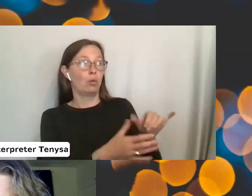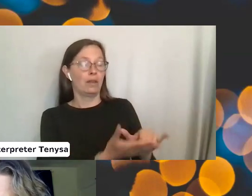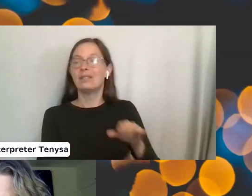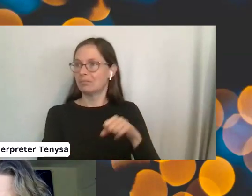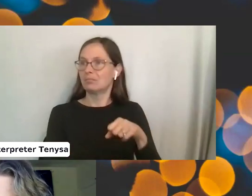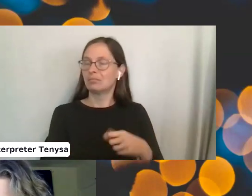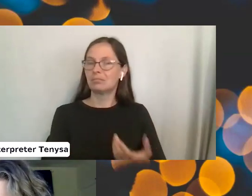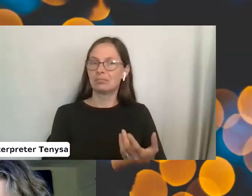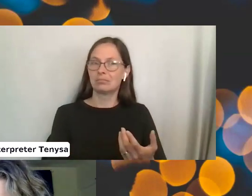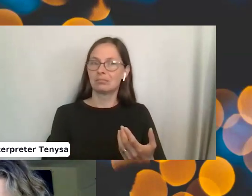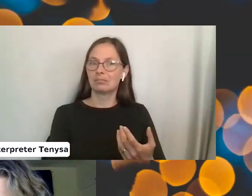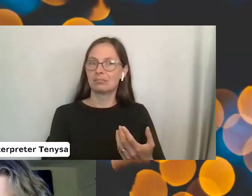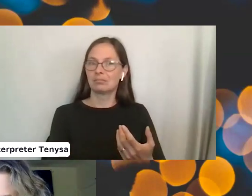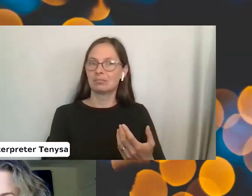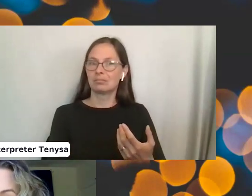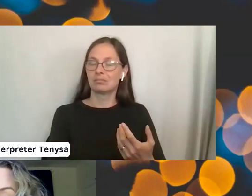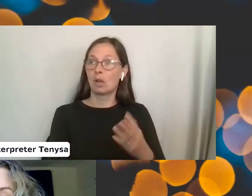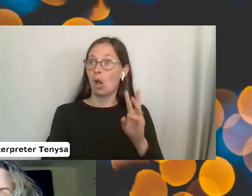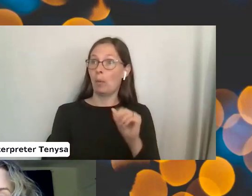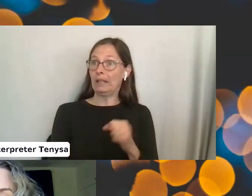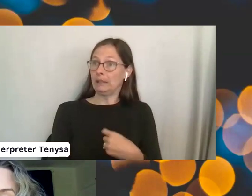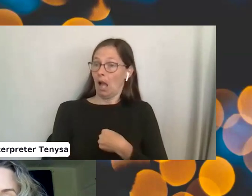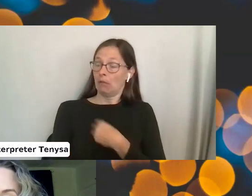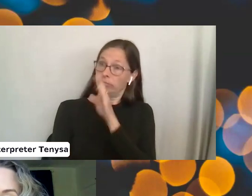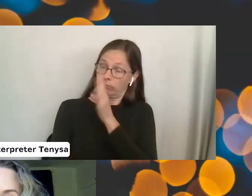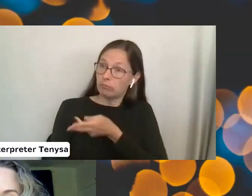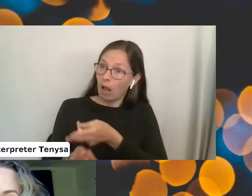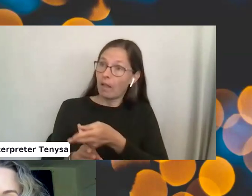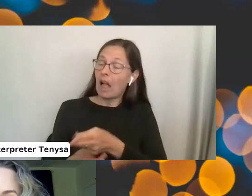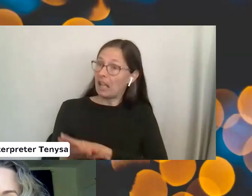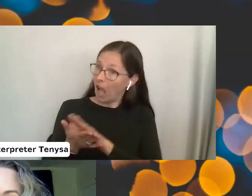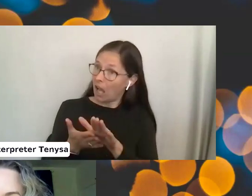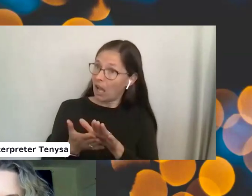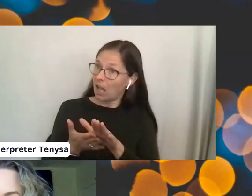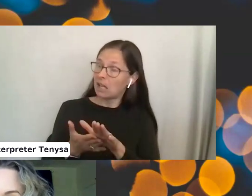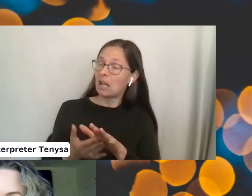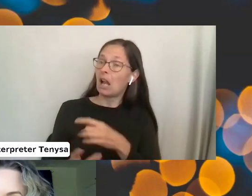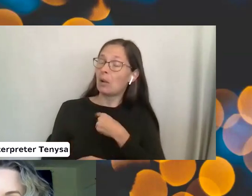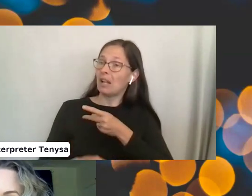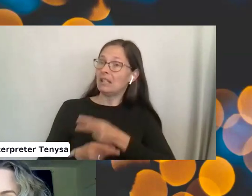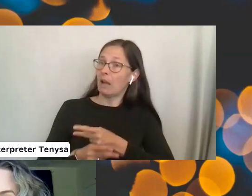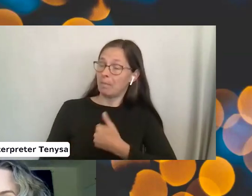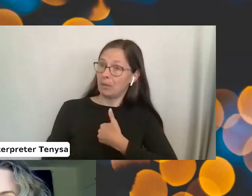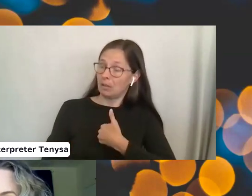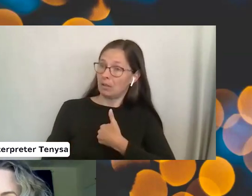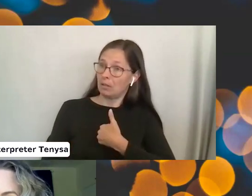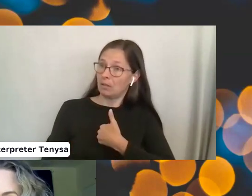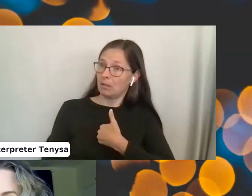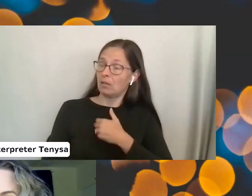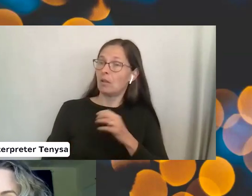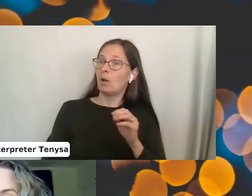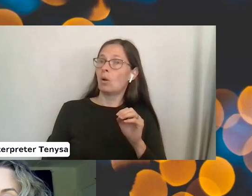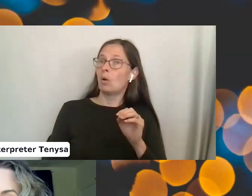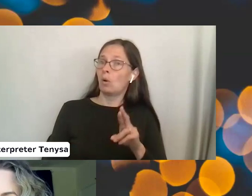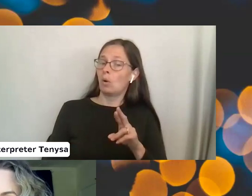Yeah. Sounds like, was I authentic? Was I as kind as I can be? Was I taking care of myself, or was